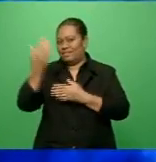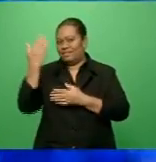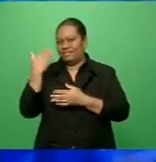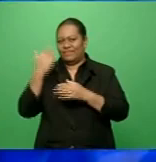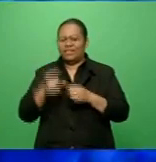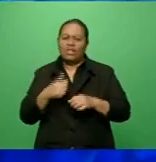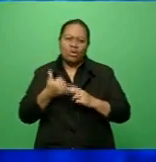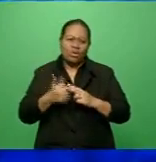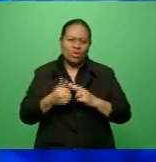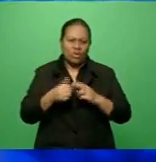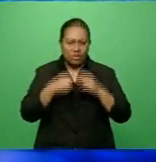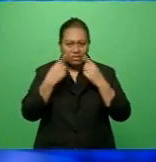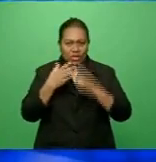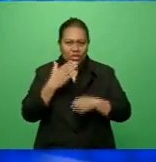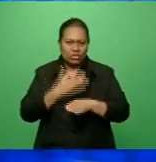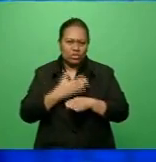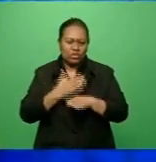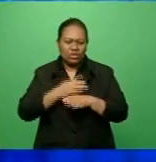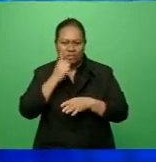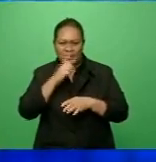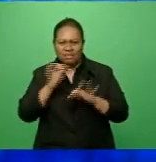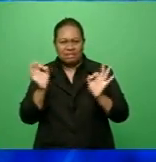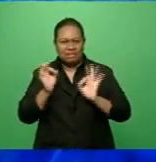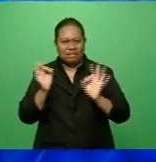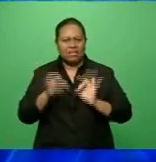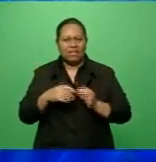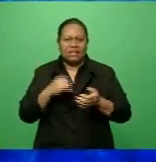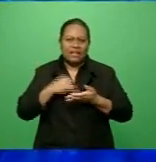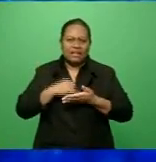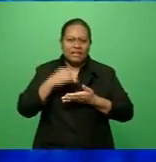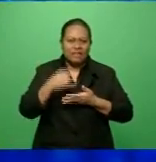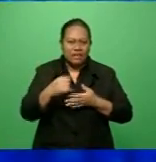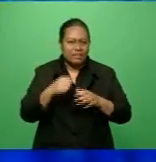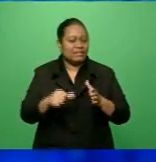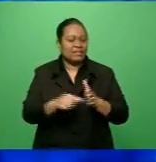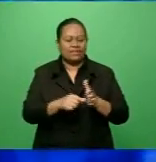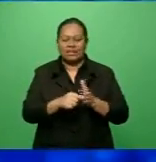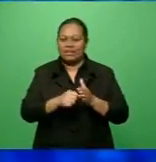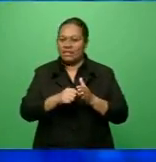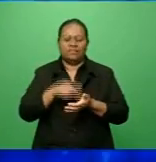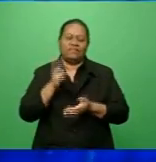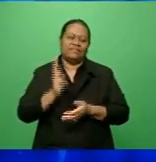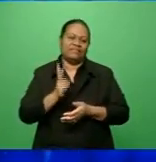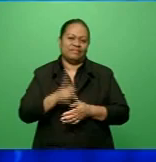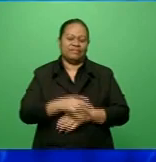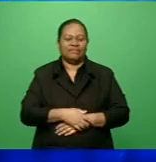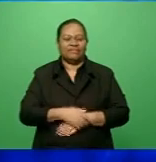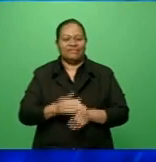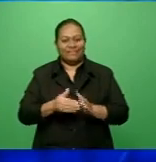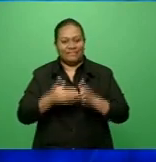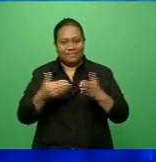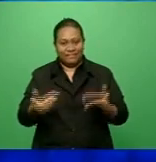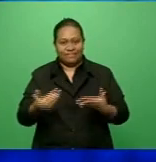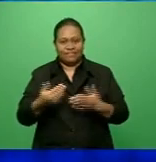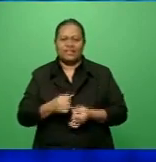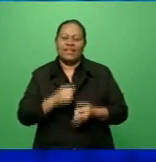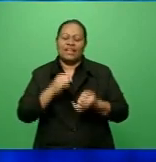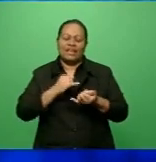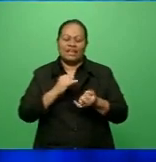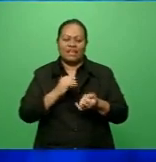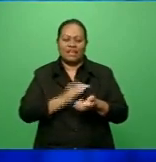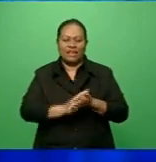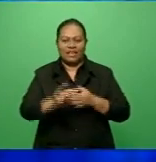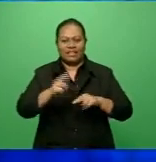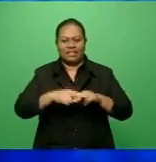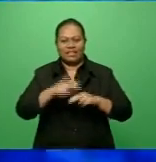This also elevated jobless claims, reminded investors of a still difficult recovery ahead. We now join Sanifa from HFC Bank